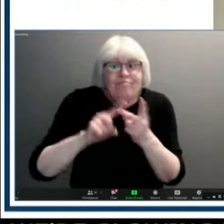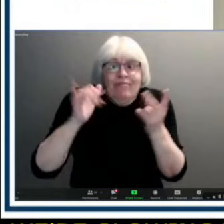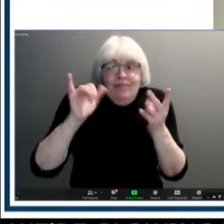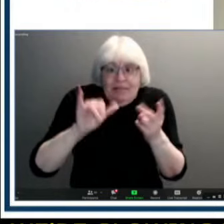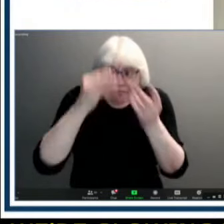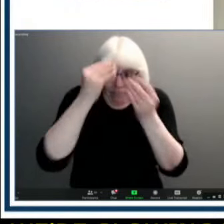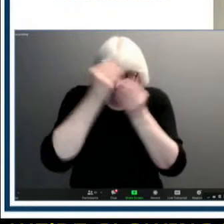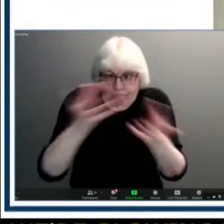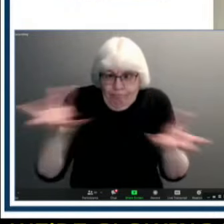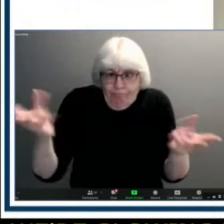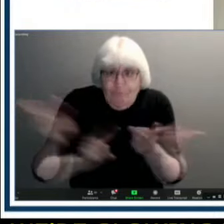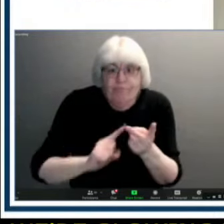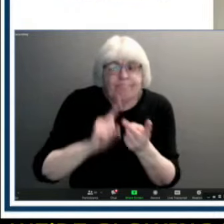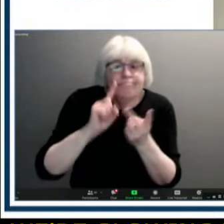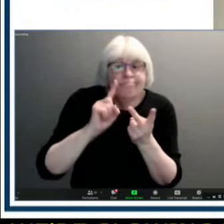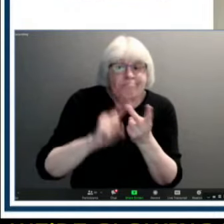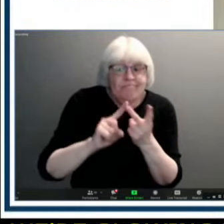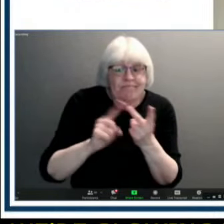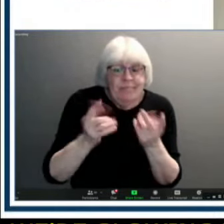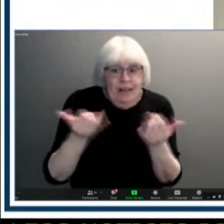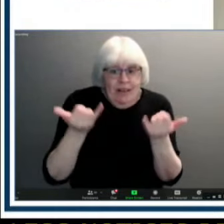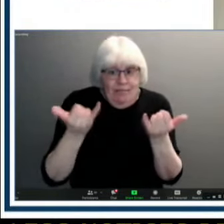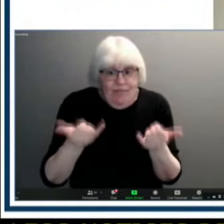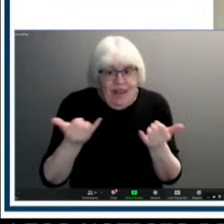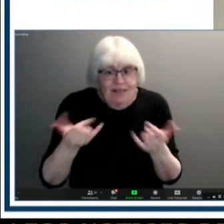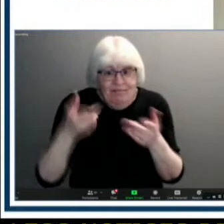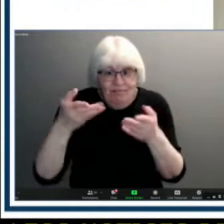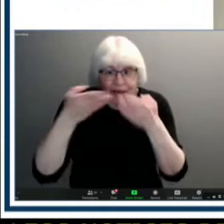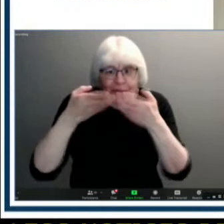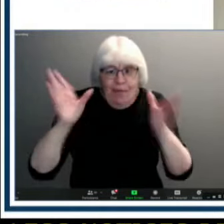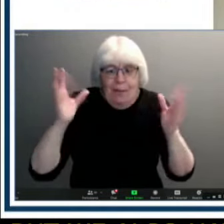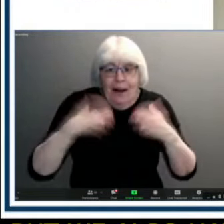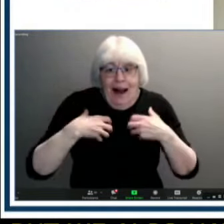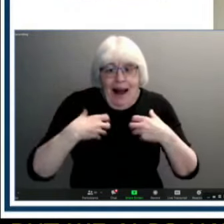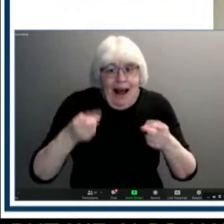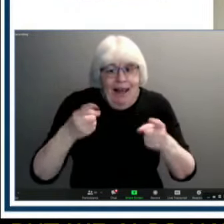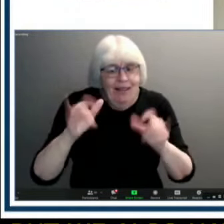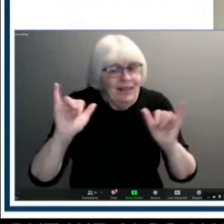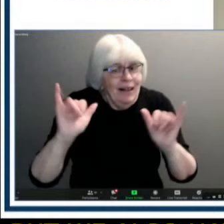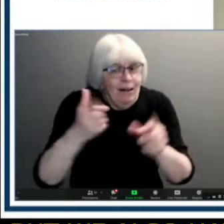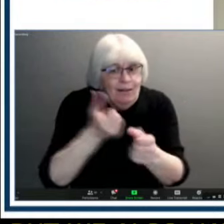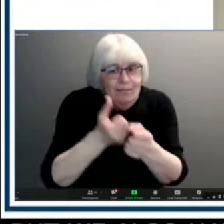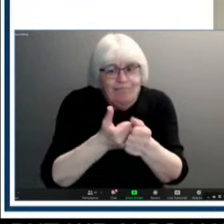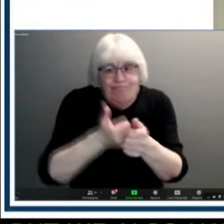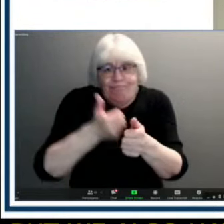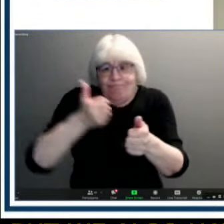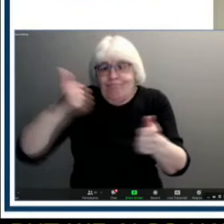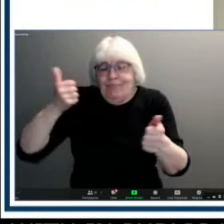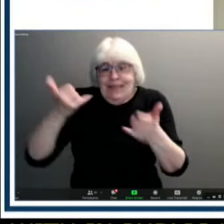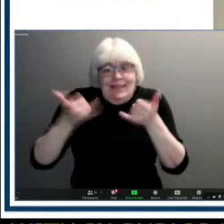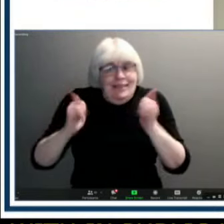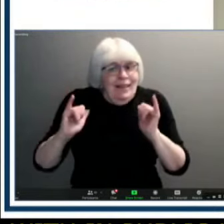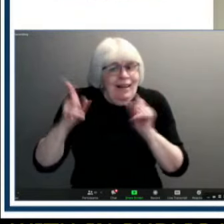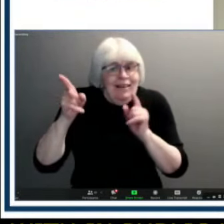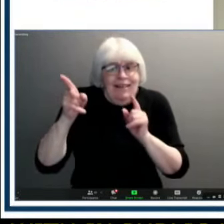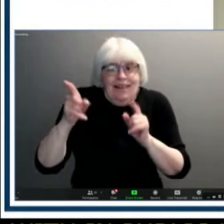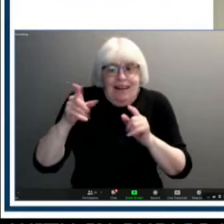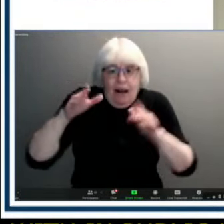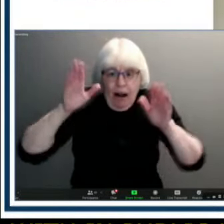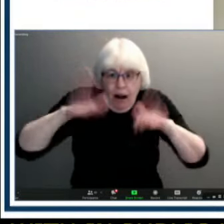backlog we're dealing with in public health, so we're maybe a little bit delayed in getting to identifying some of those exposure notices.